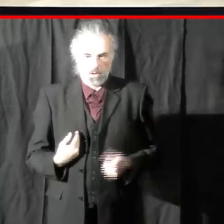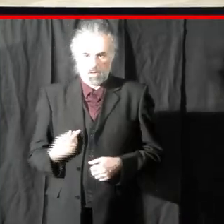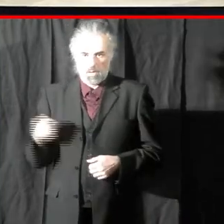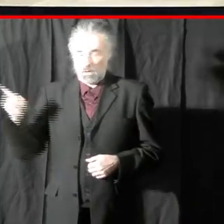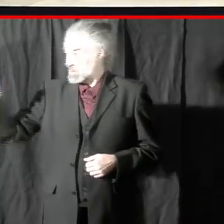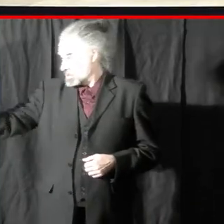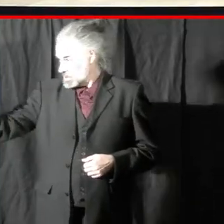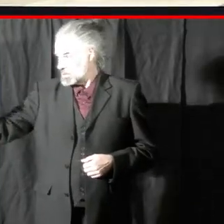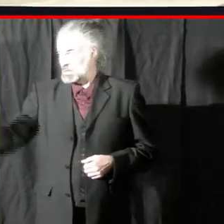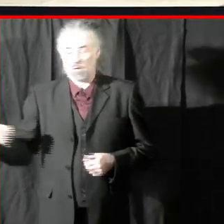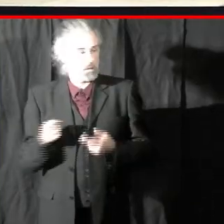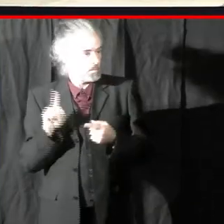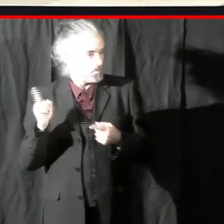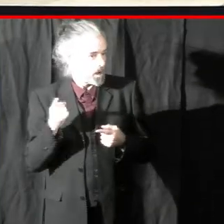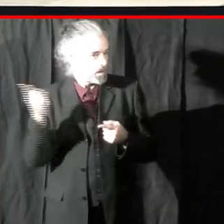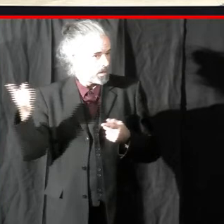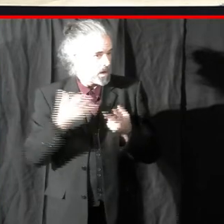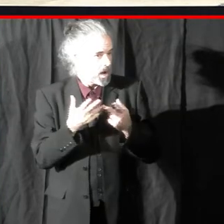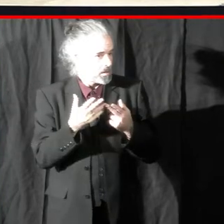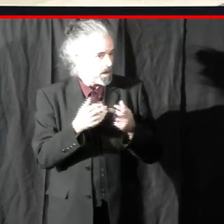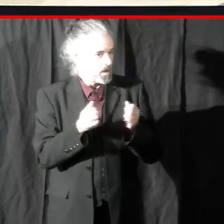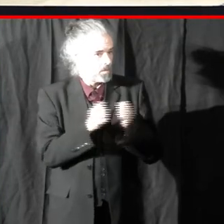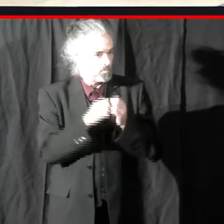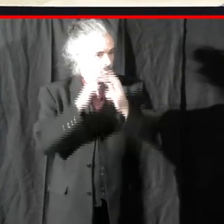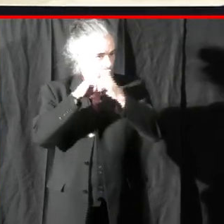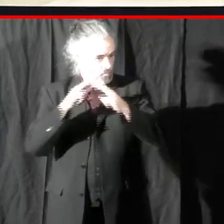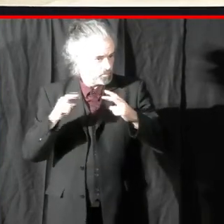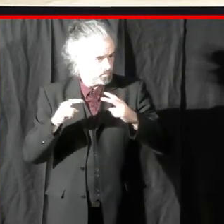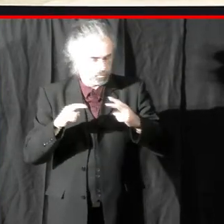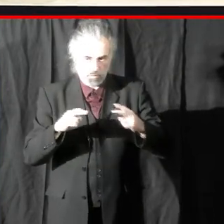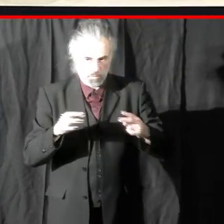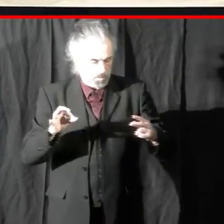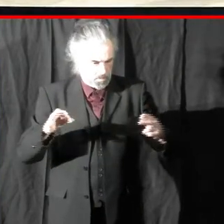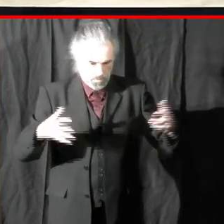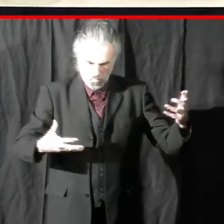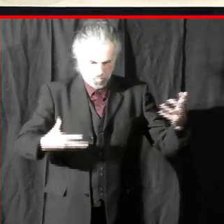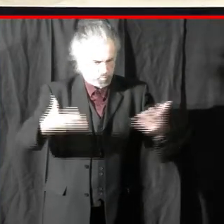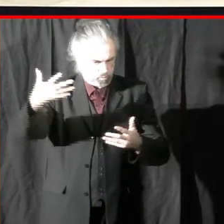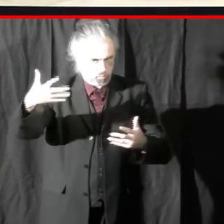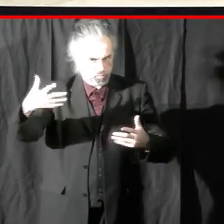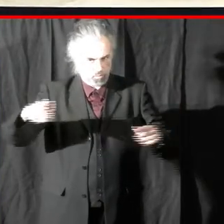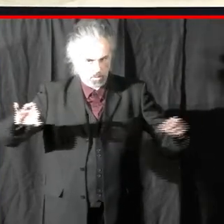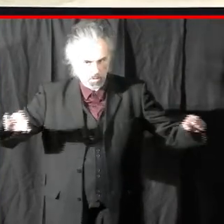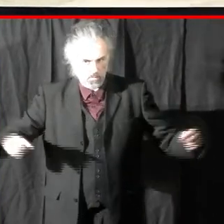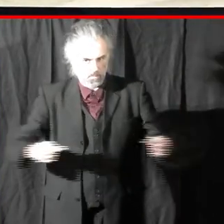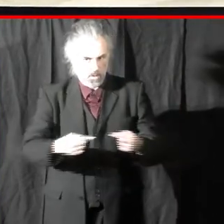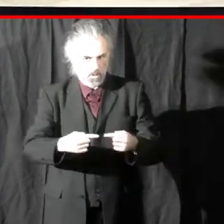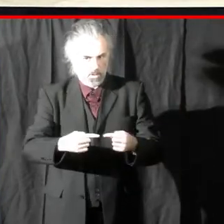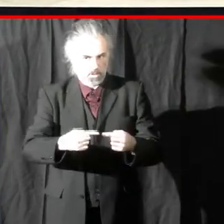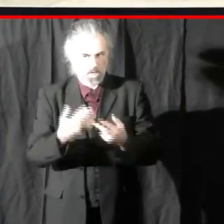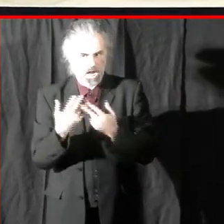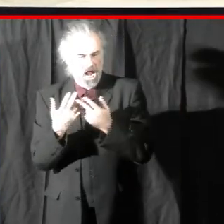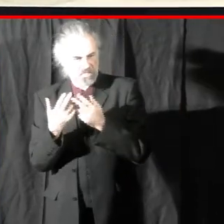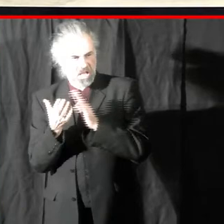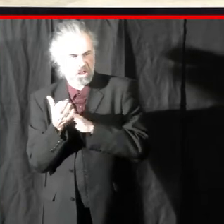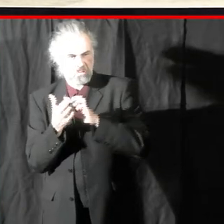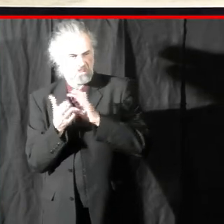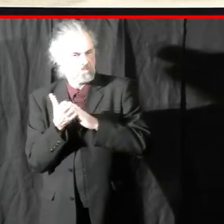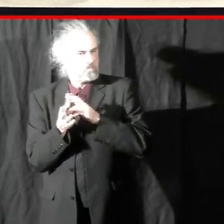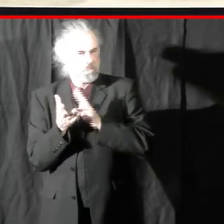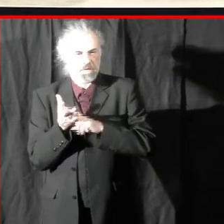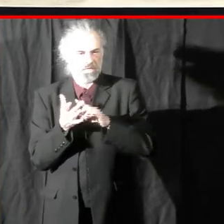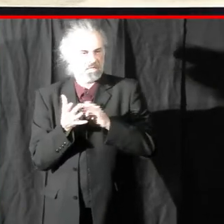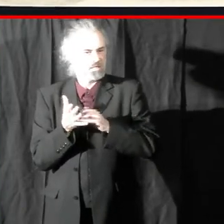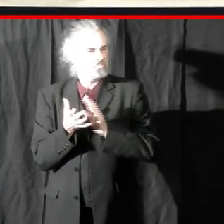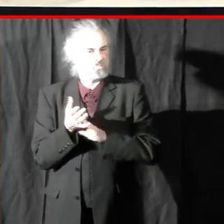Edinburgh is blowing a complete hole in that. It says another different mechanism that does not